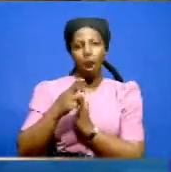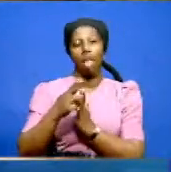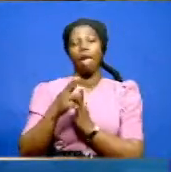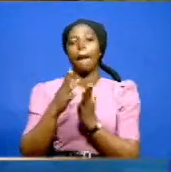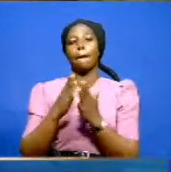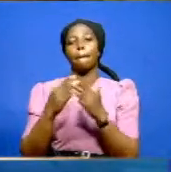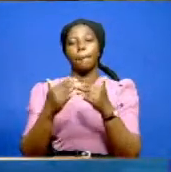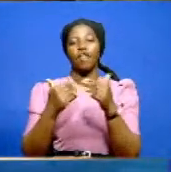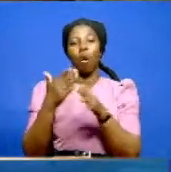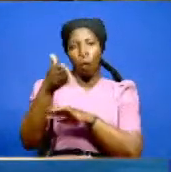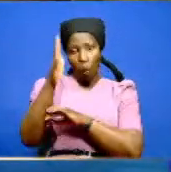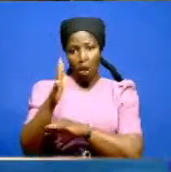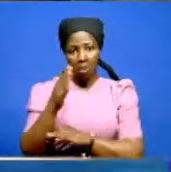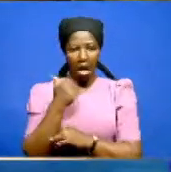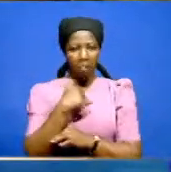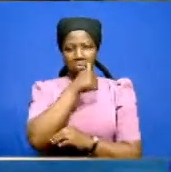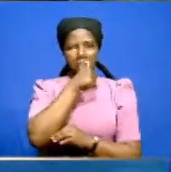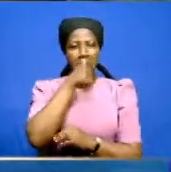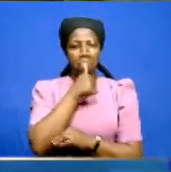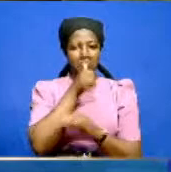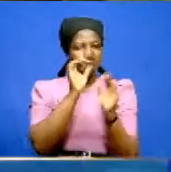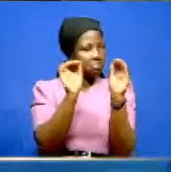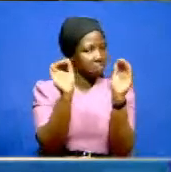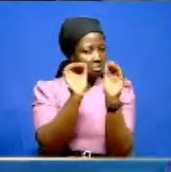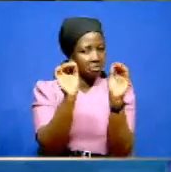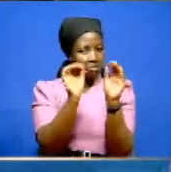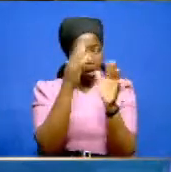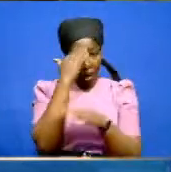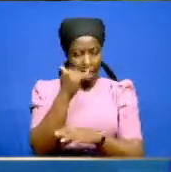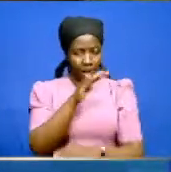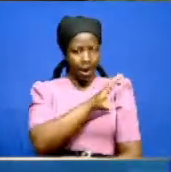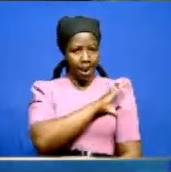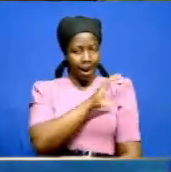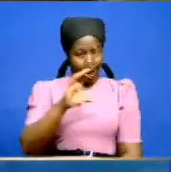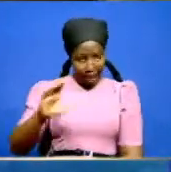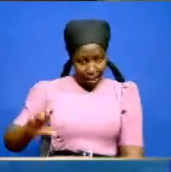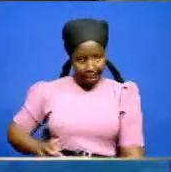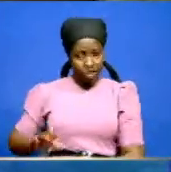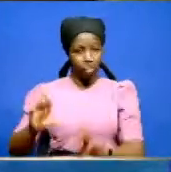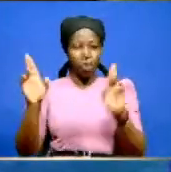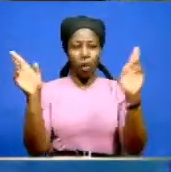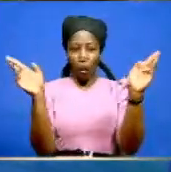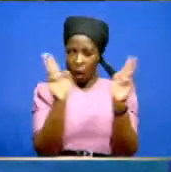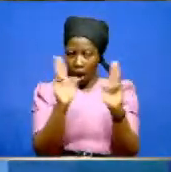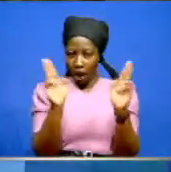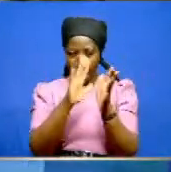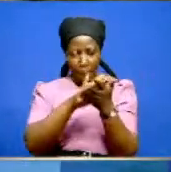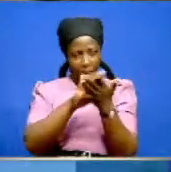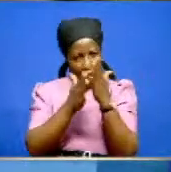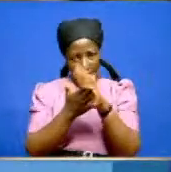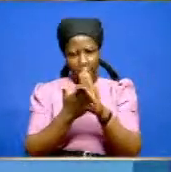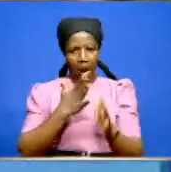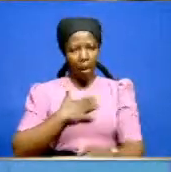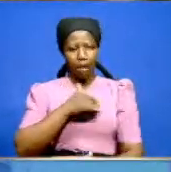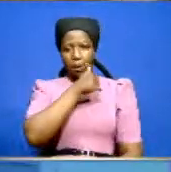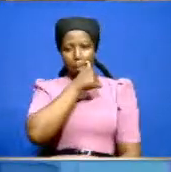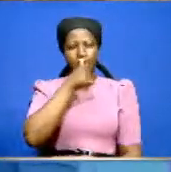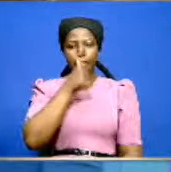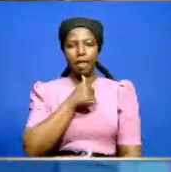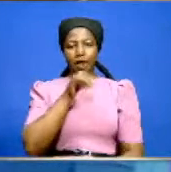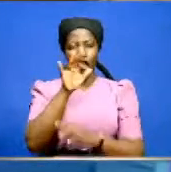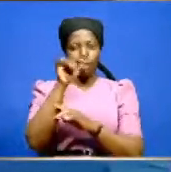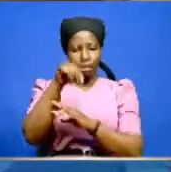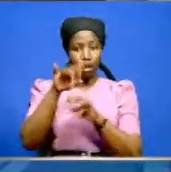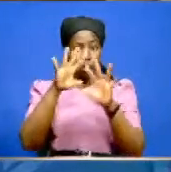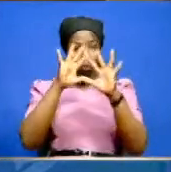There will be no password, because Christ has already become our password from this world.